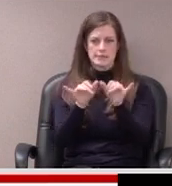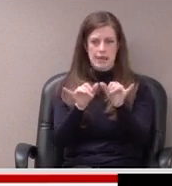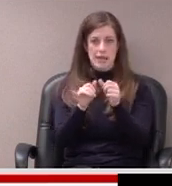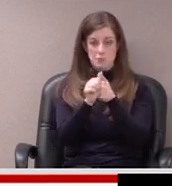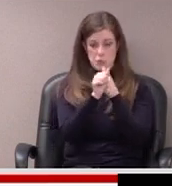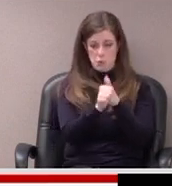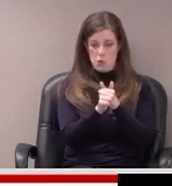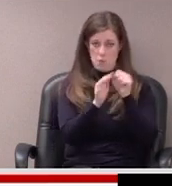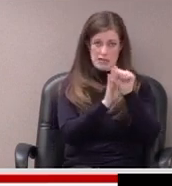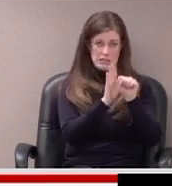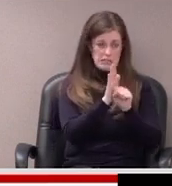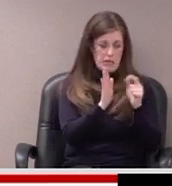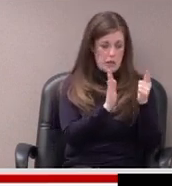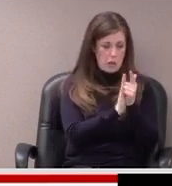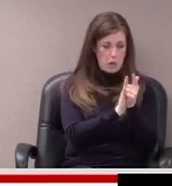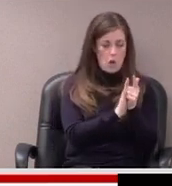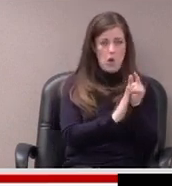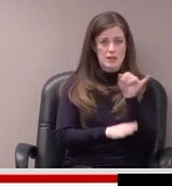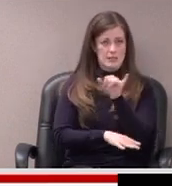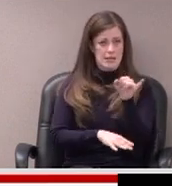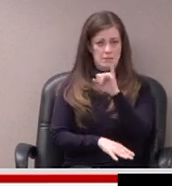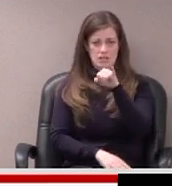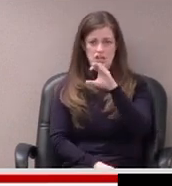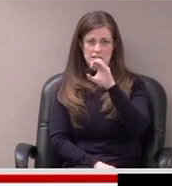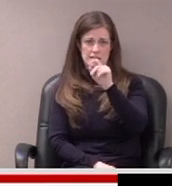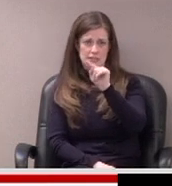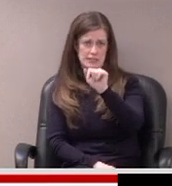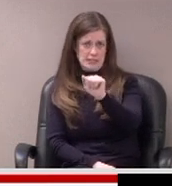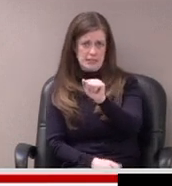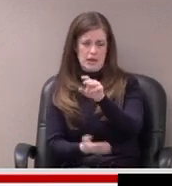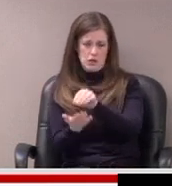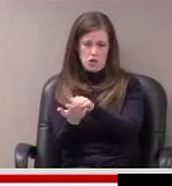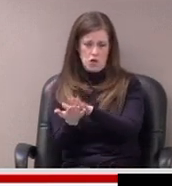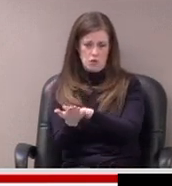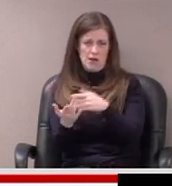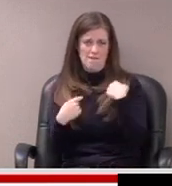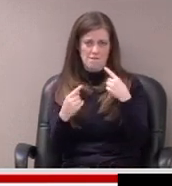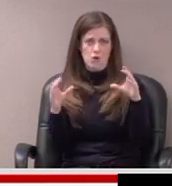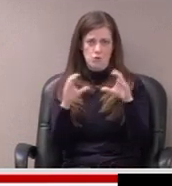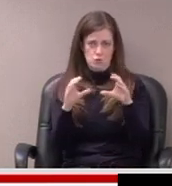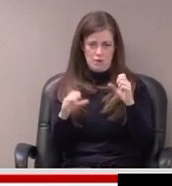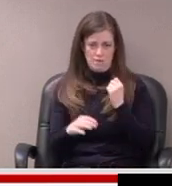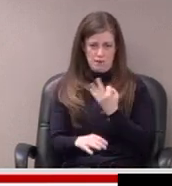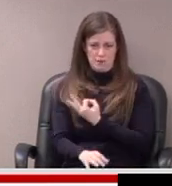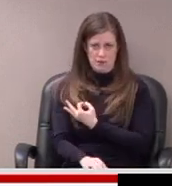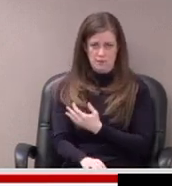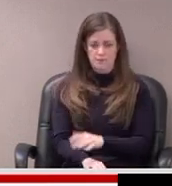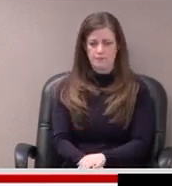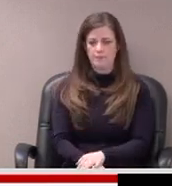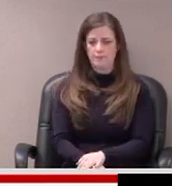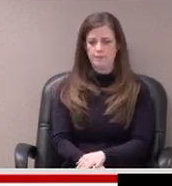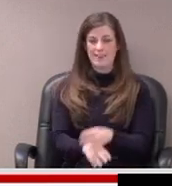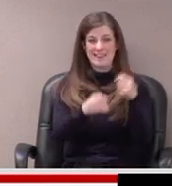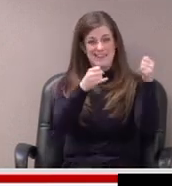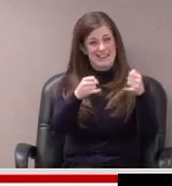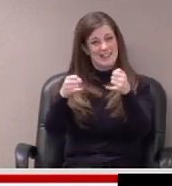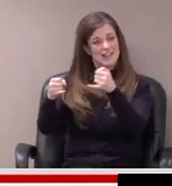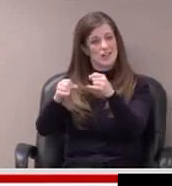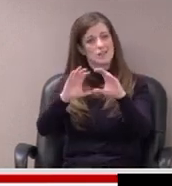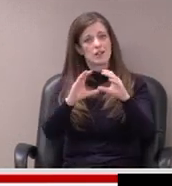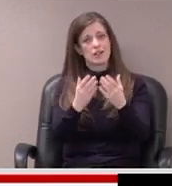state law as well as the JCTA contract when it comes to certified staffing. Individual